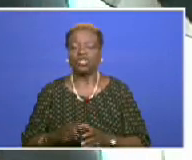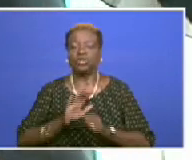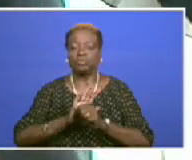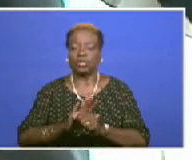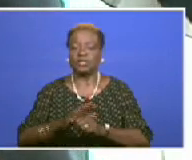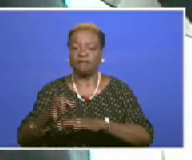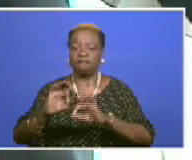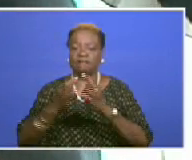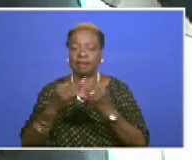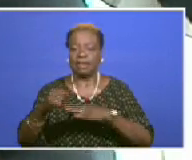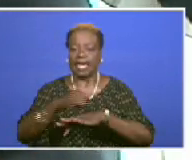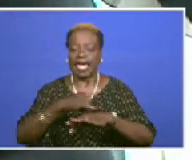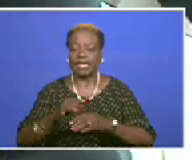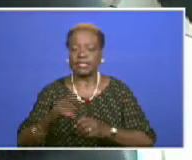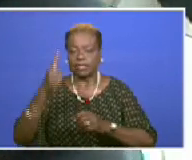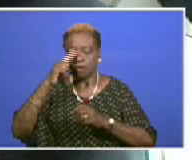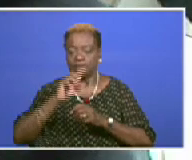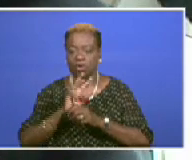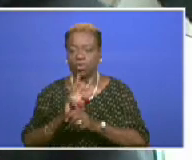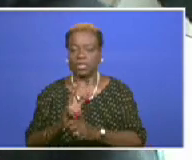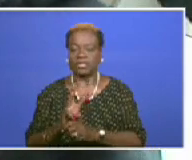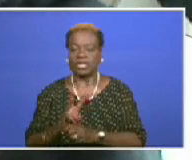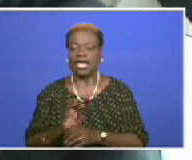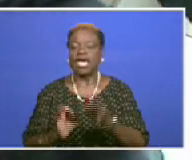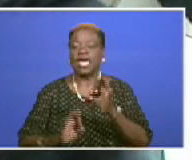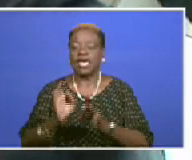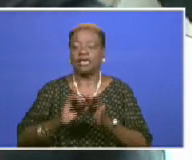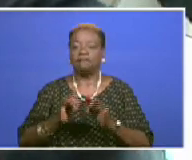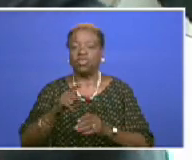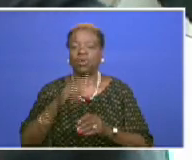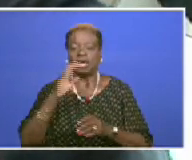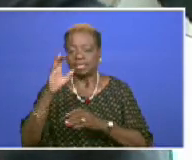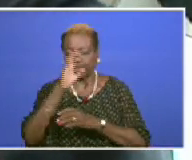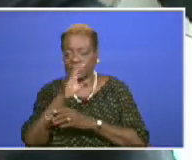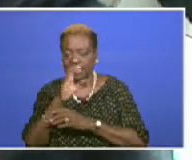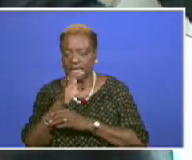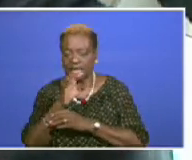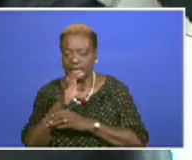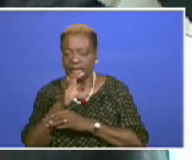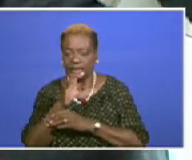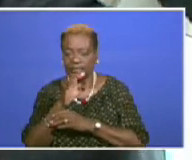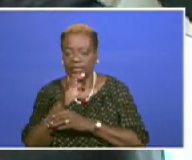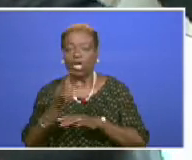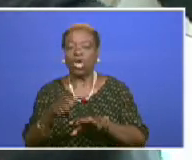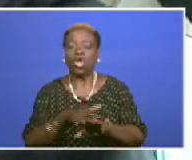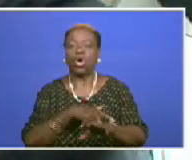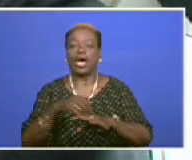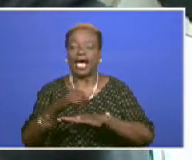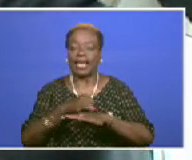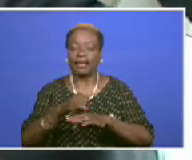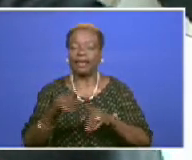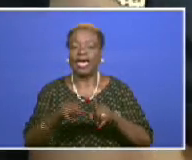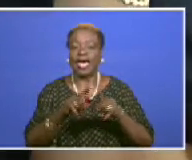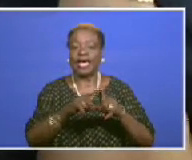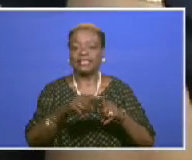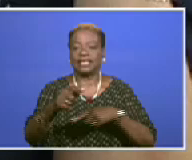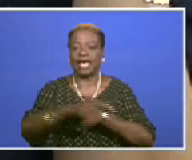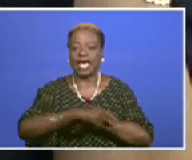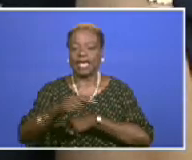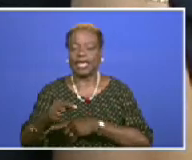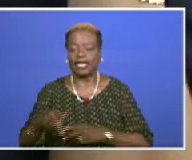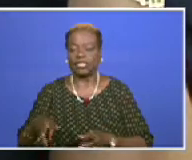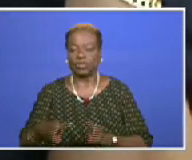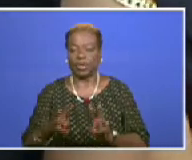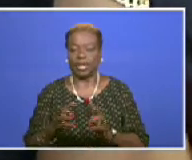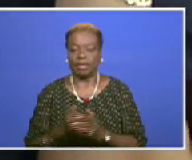forward. It means that we are seeking to open North Island, Long Island up as a gateway for tourism. Residents